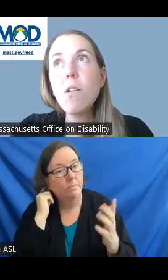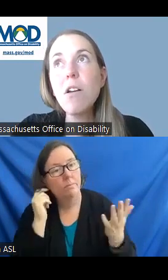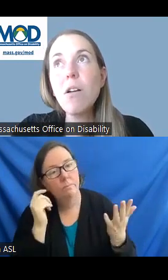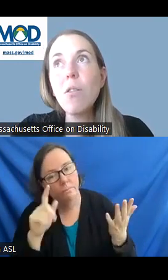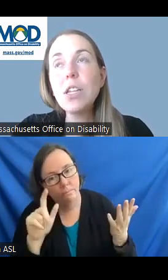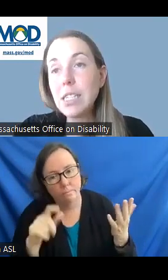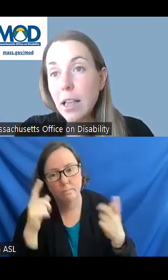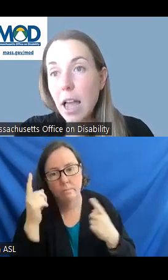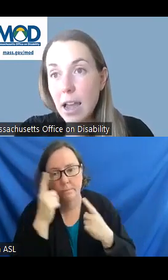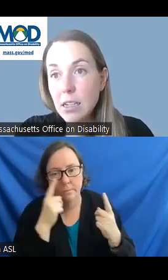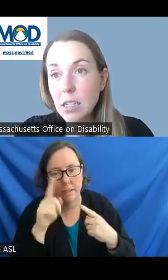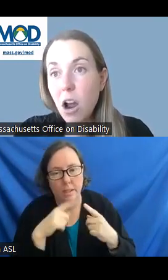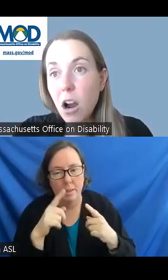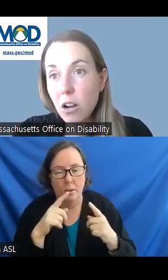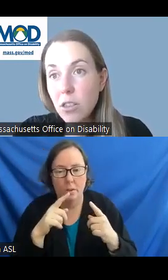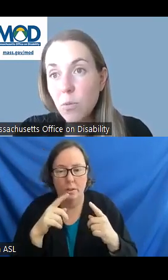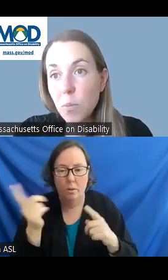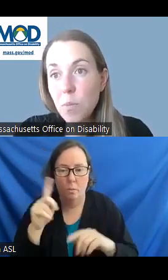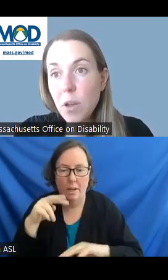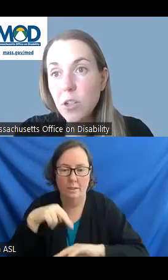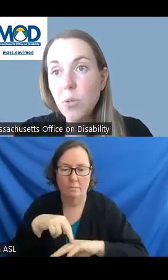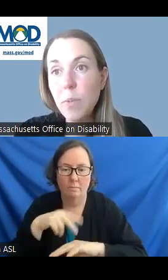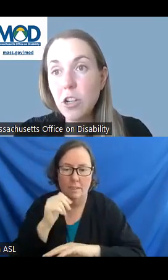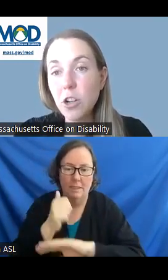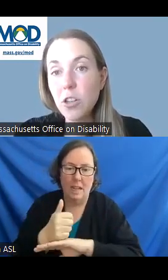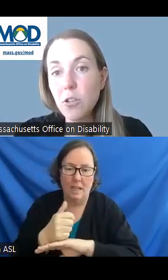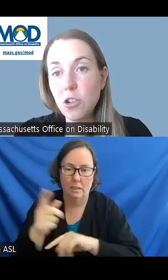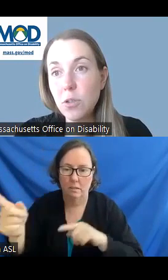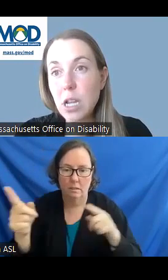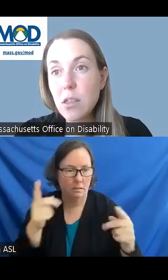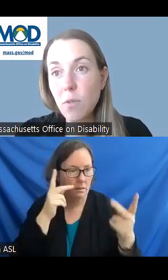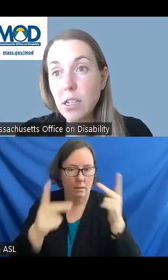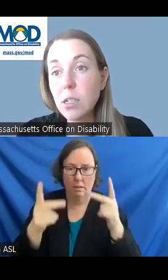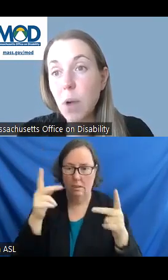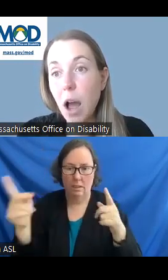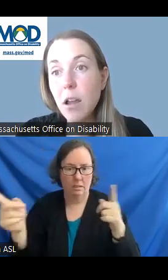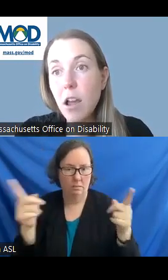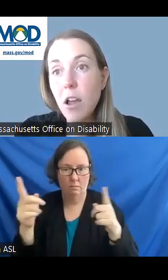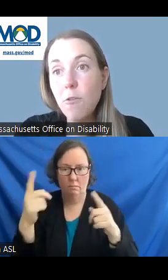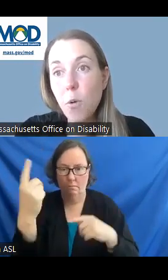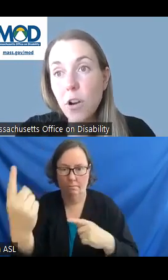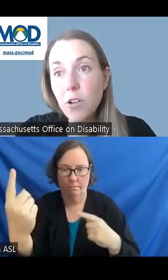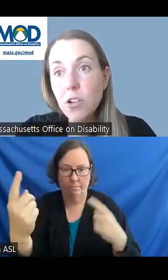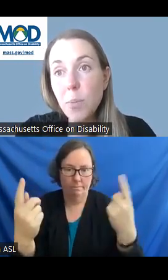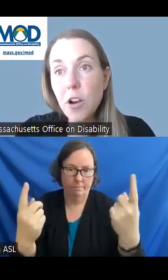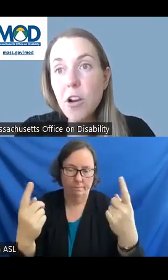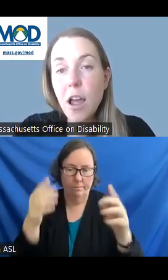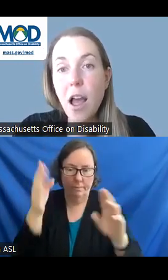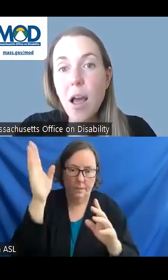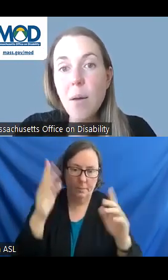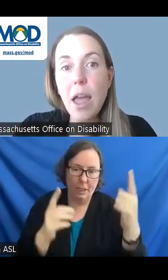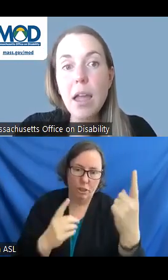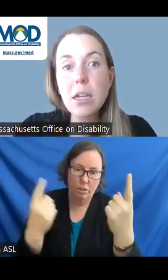how the sight lines are in the room to make sure that you're choosing the right spot for your